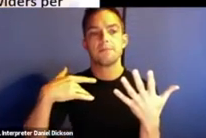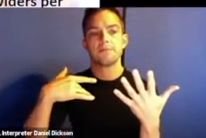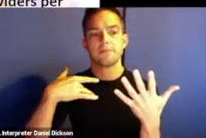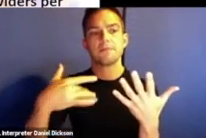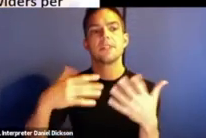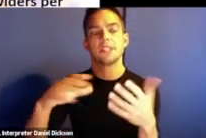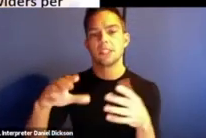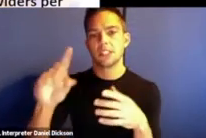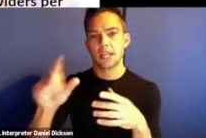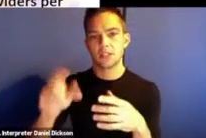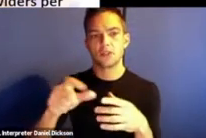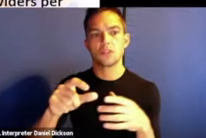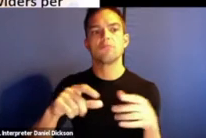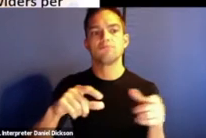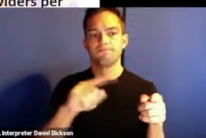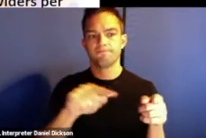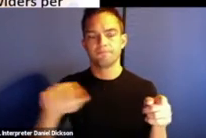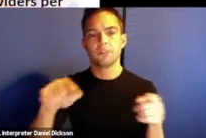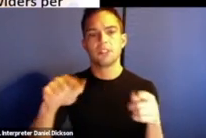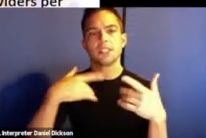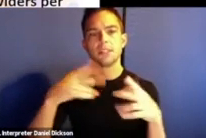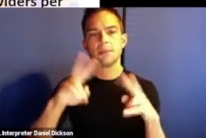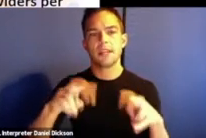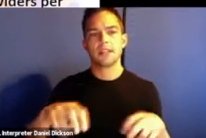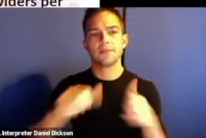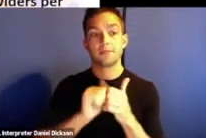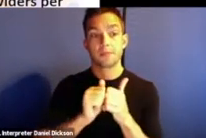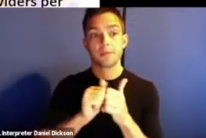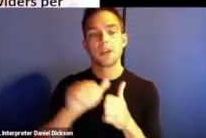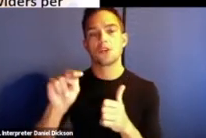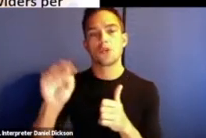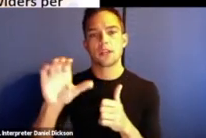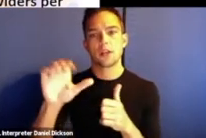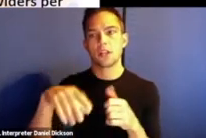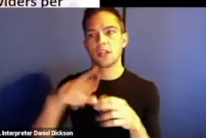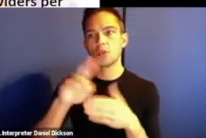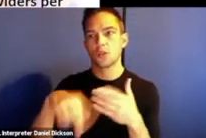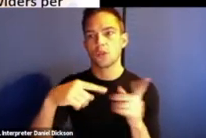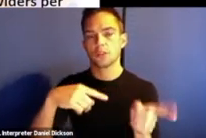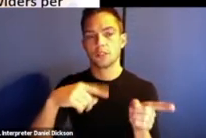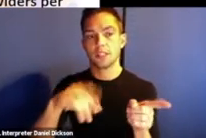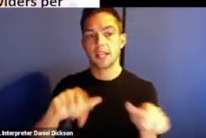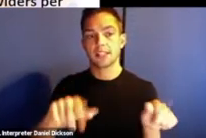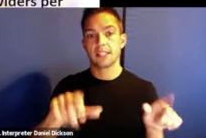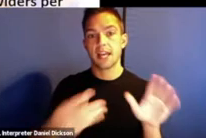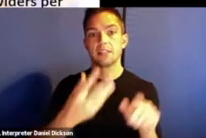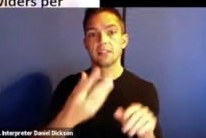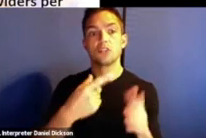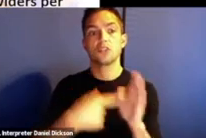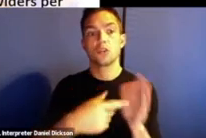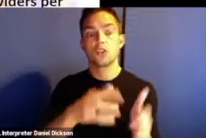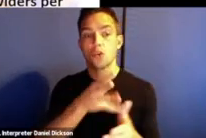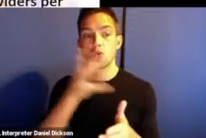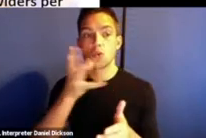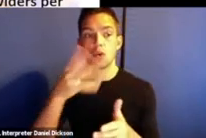diagnosed classifications are analyzed. These North Carolina results in this slide show that rural